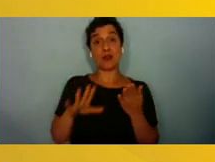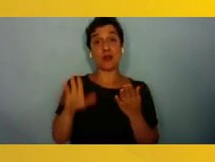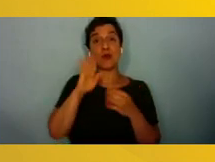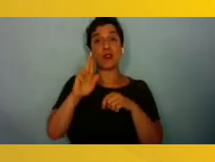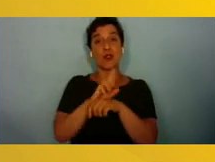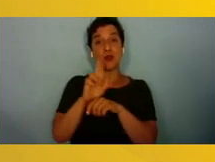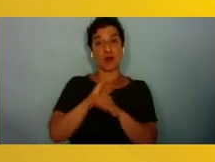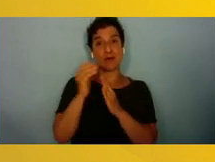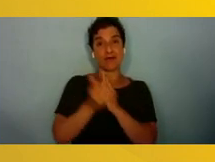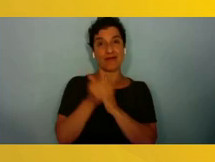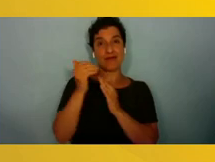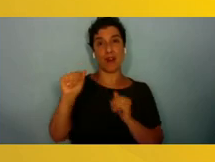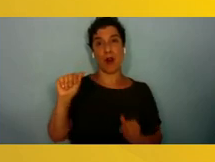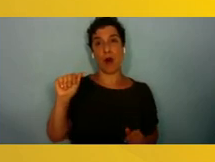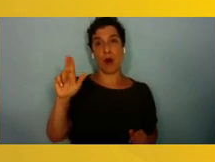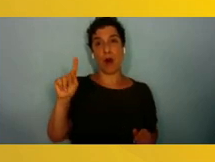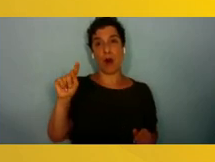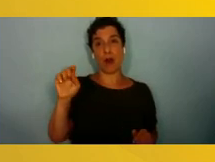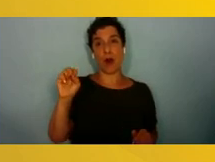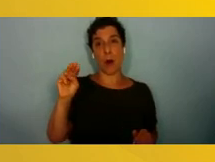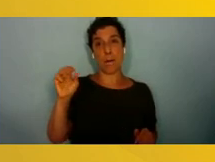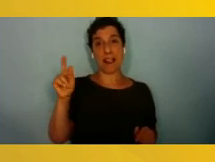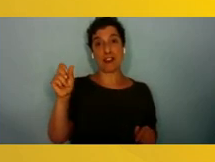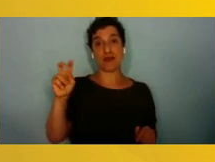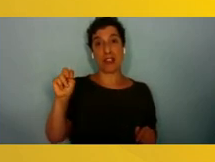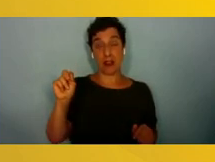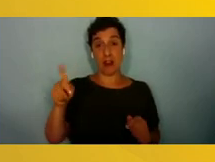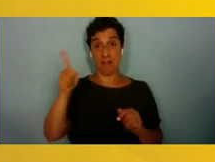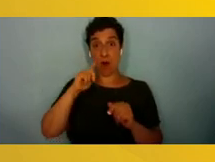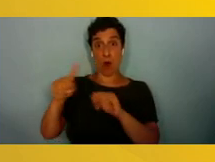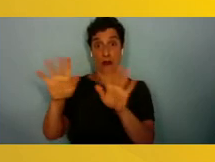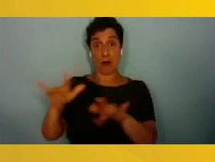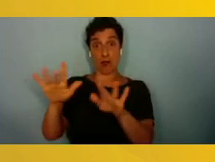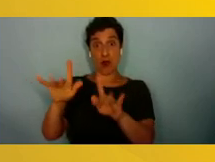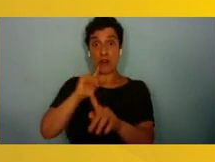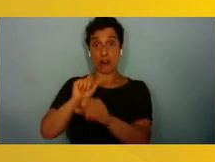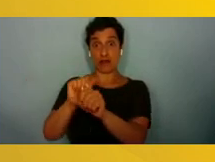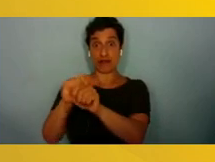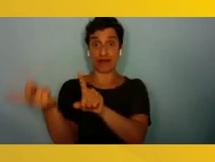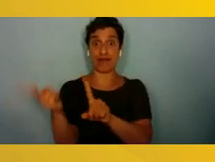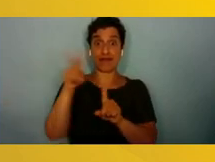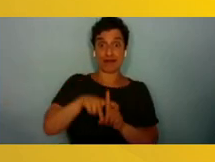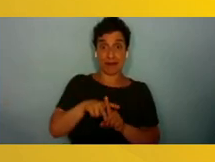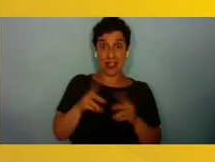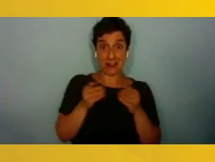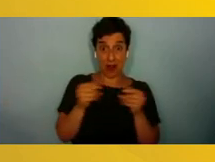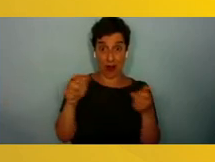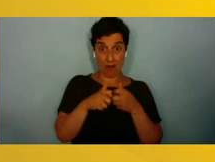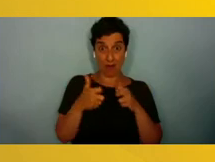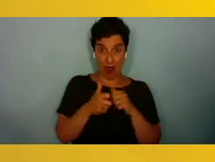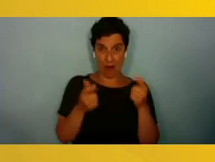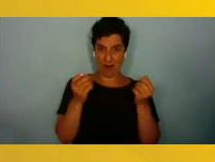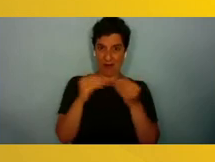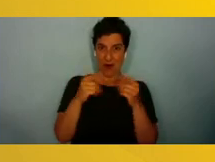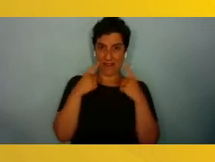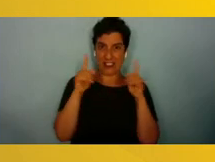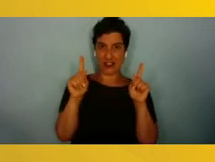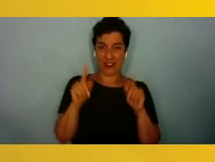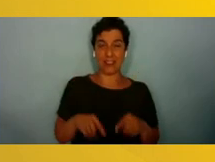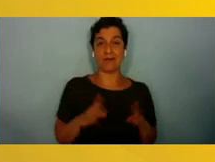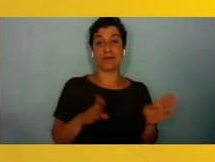automation, or using a computer to more efficiently solve a problem. Next